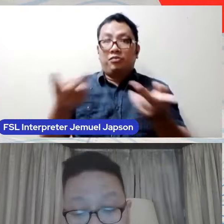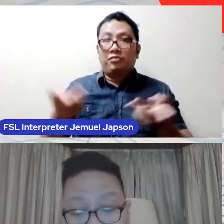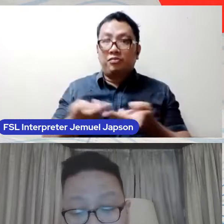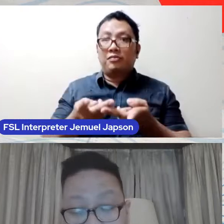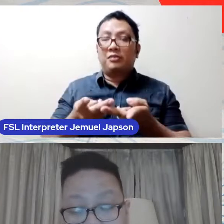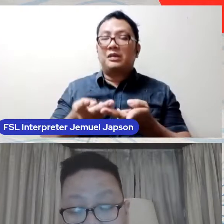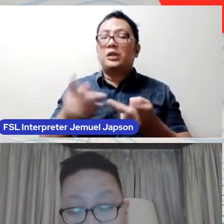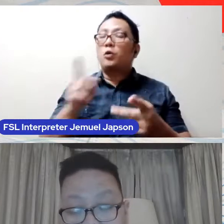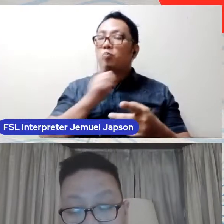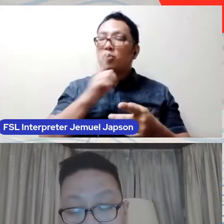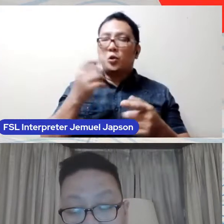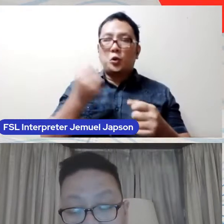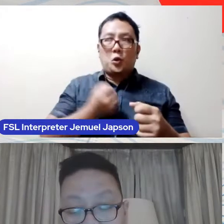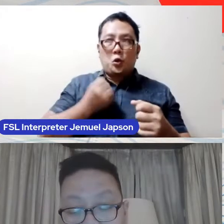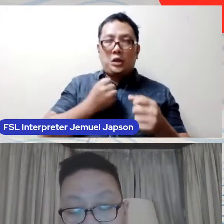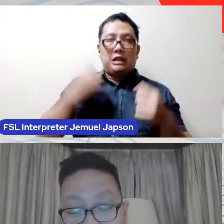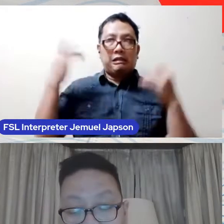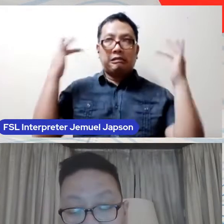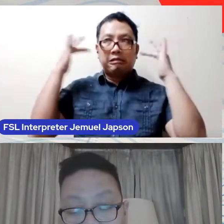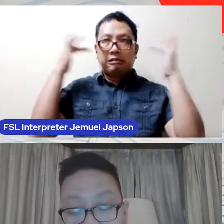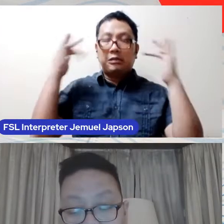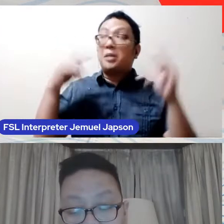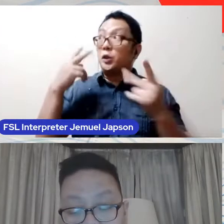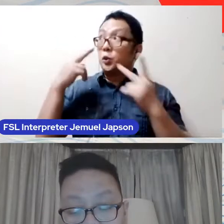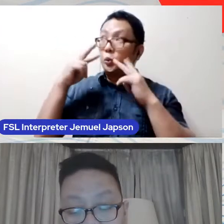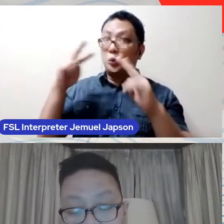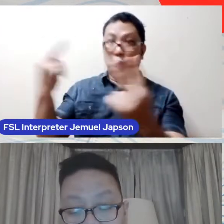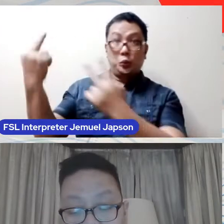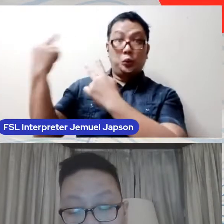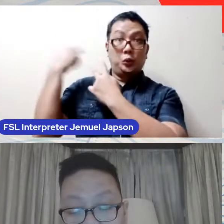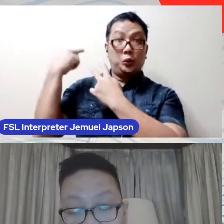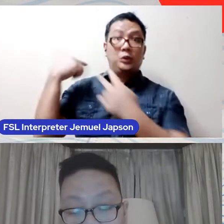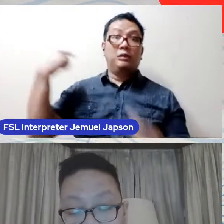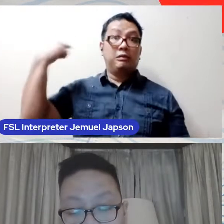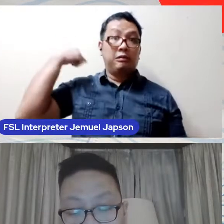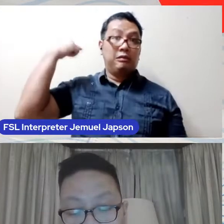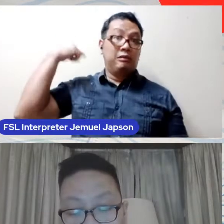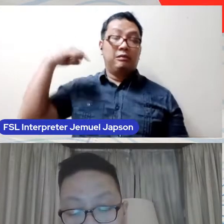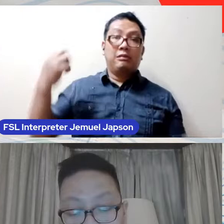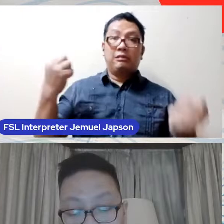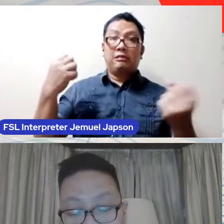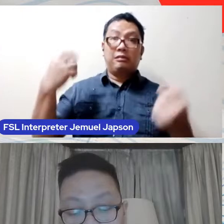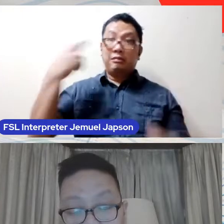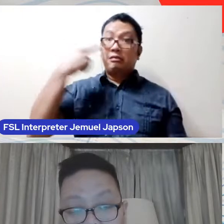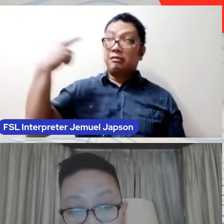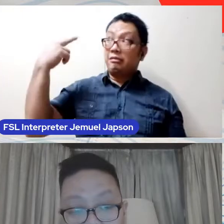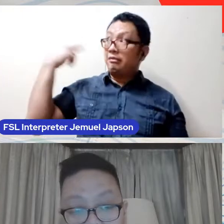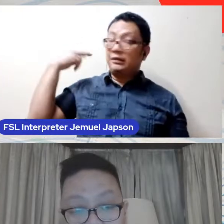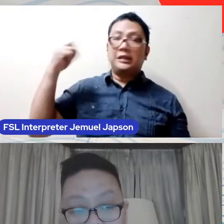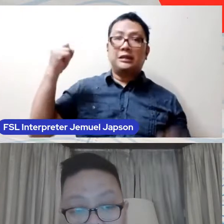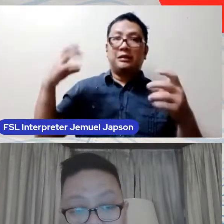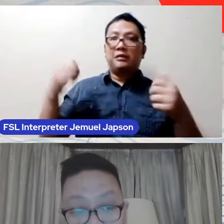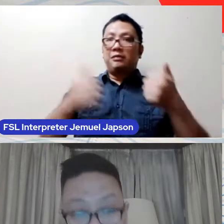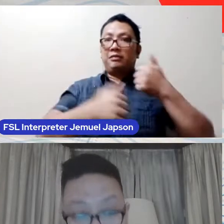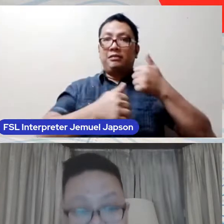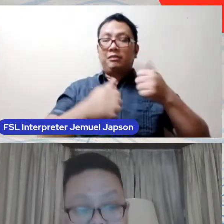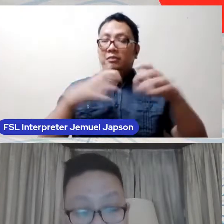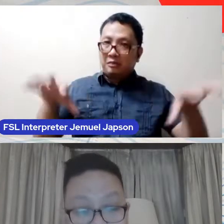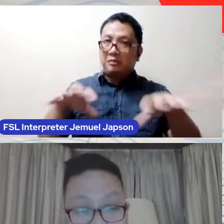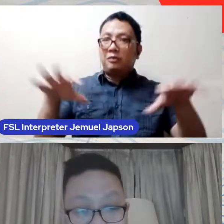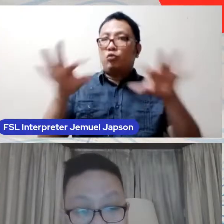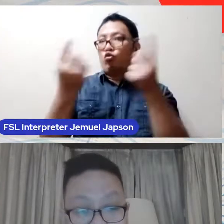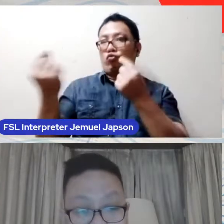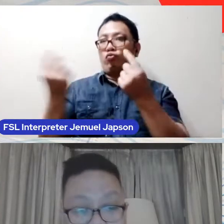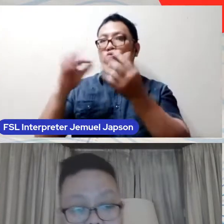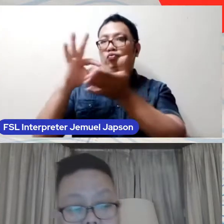but para lang makita niyo din what's happening. At nandyan sa likod, meron pang mga army teams that are still doing the audit up to this